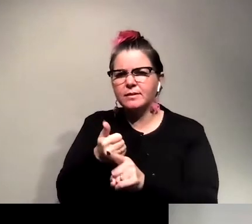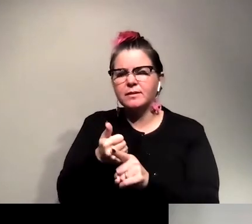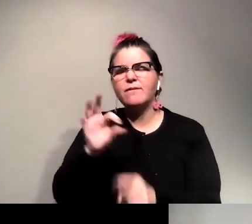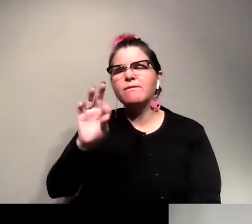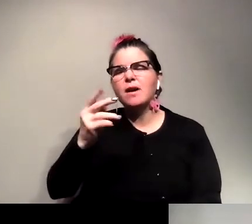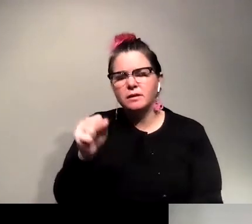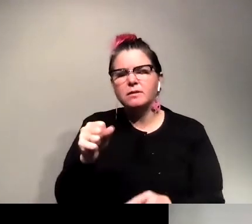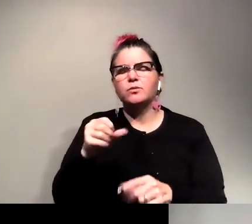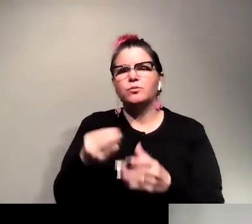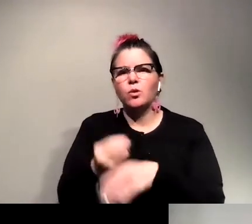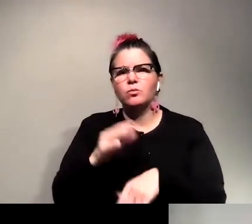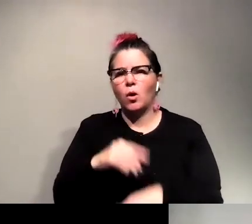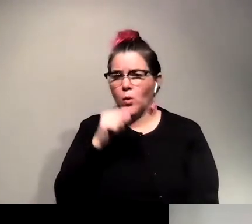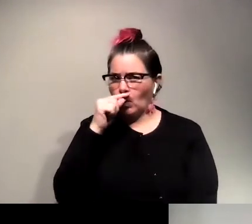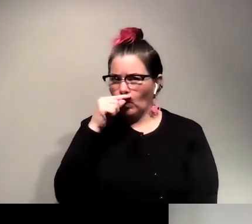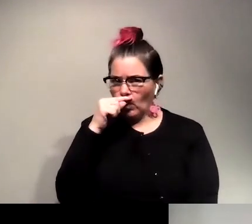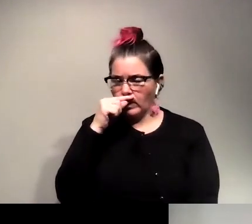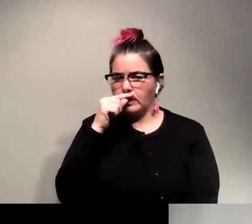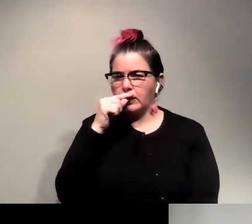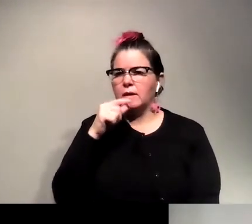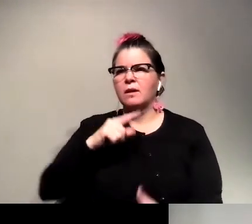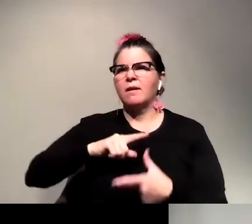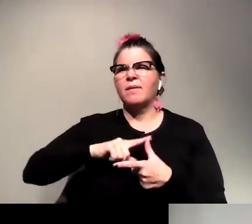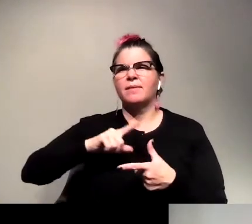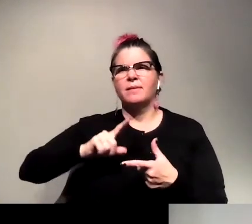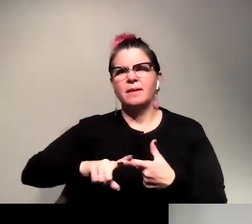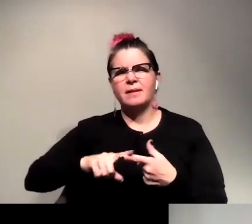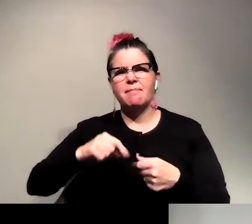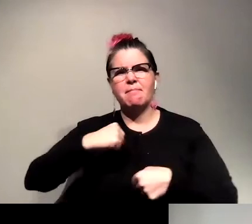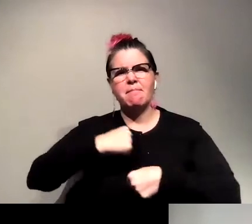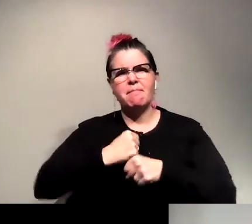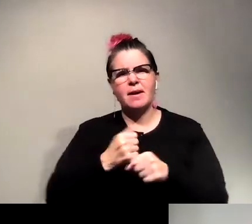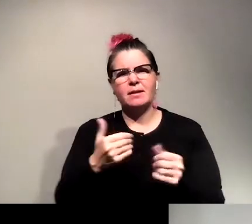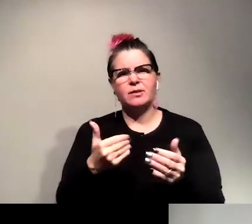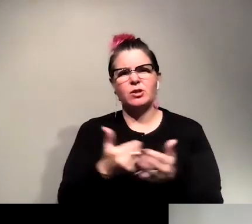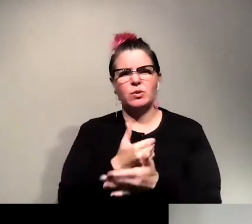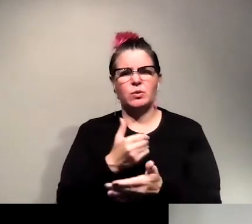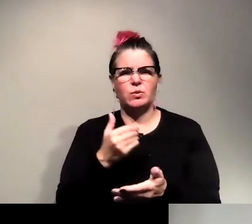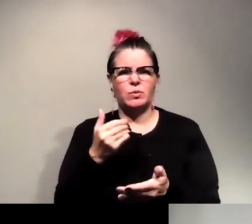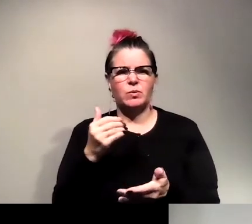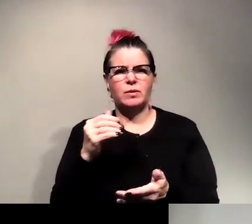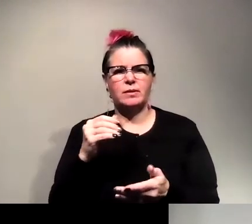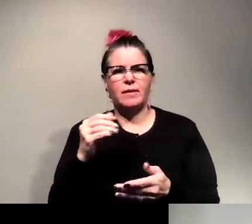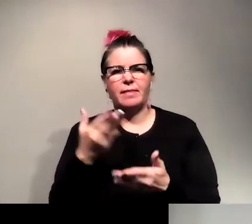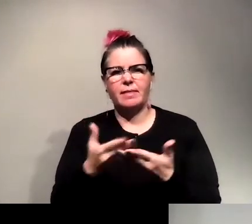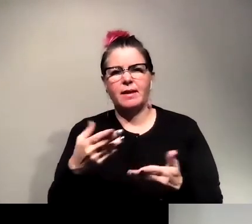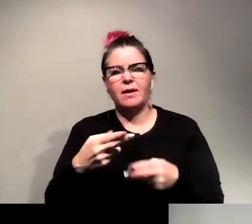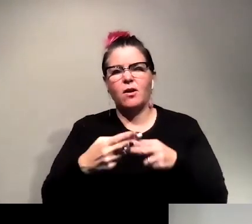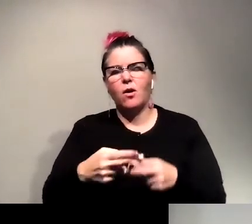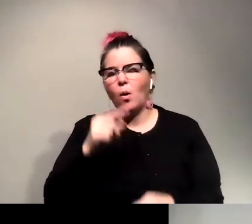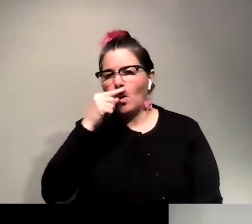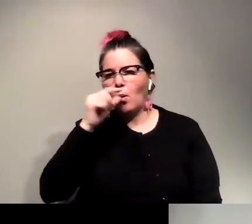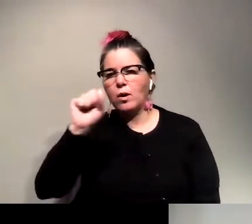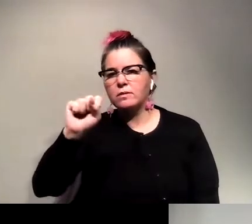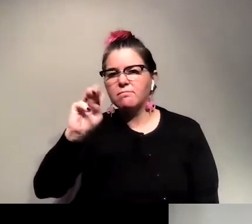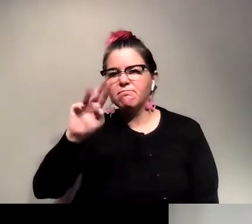grows on corn that is then like makes it a new dish, basically. This stuff called corn smut. Yes.